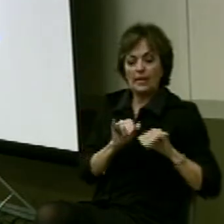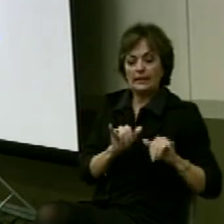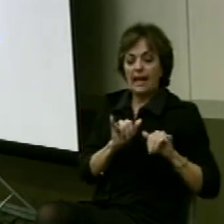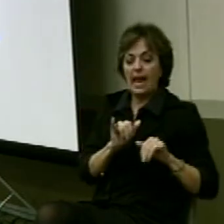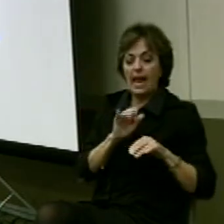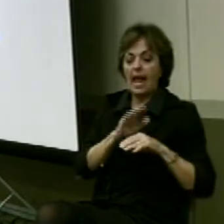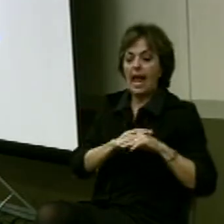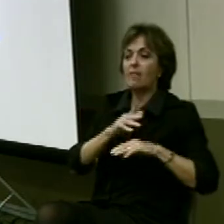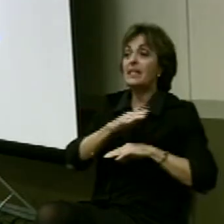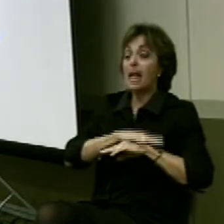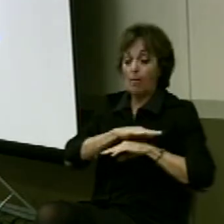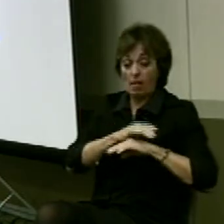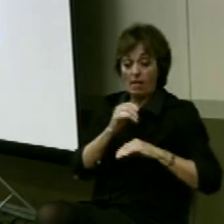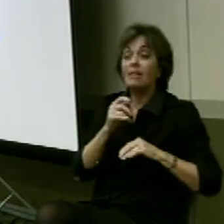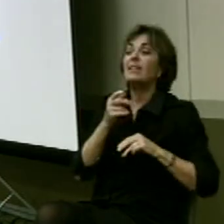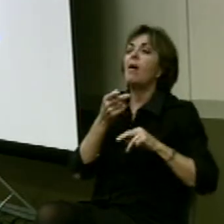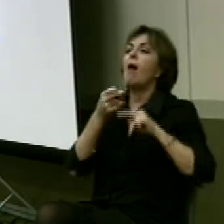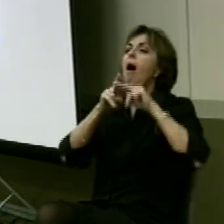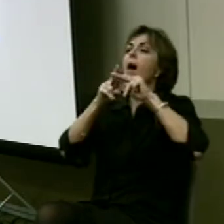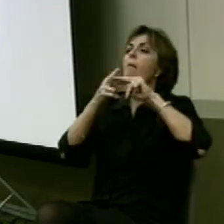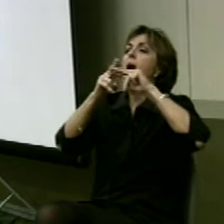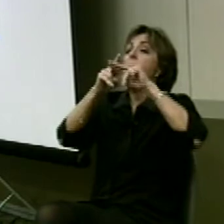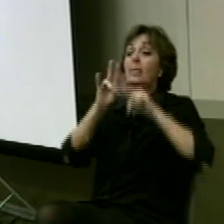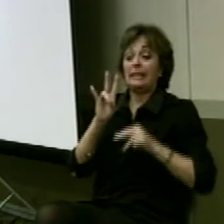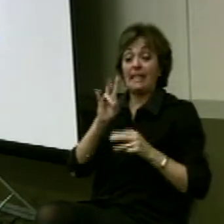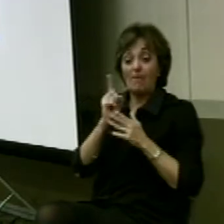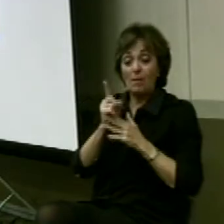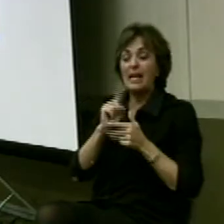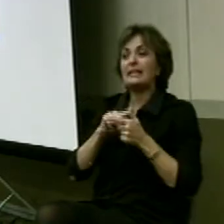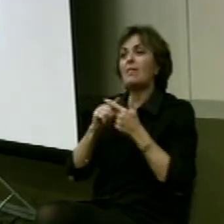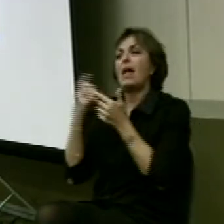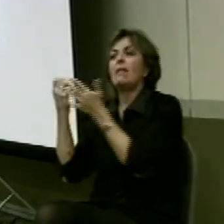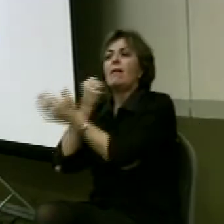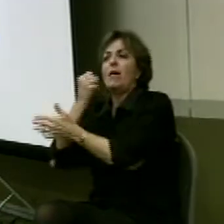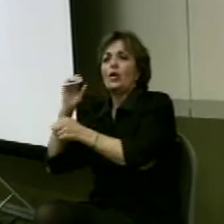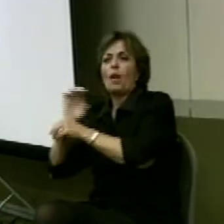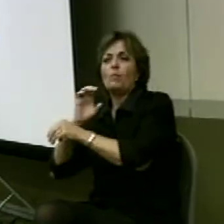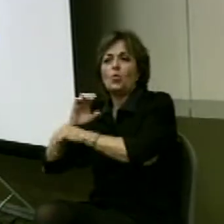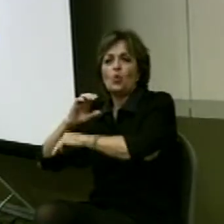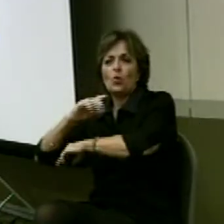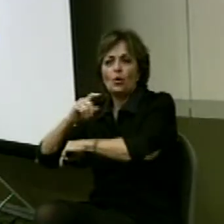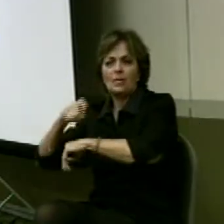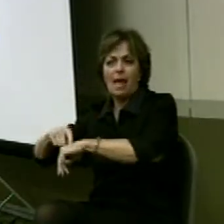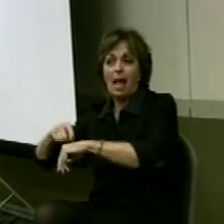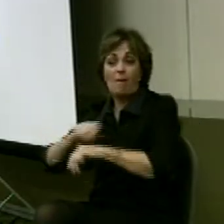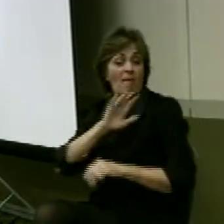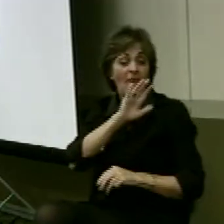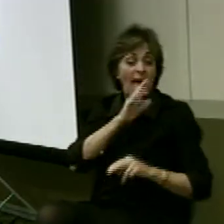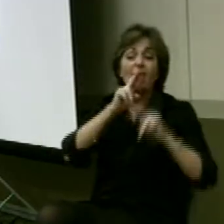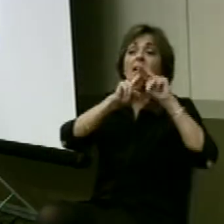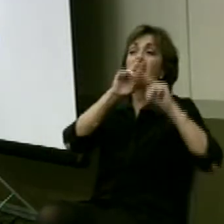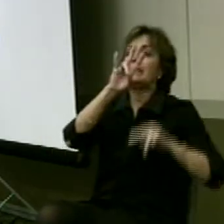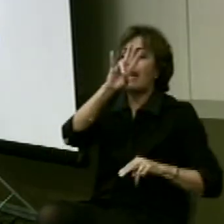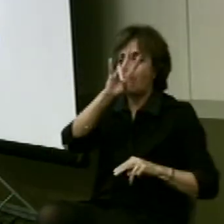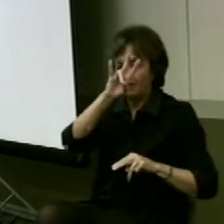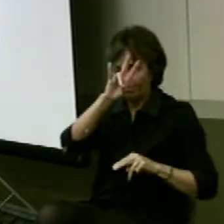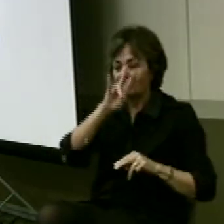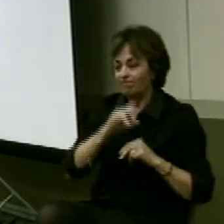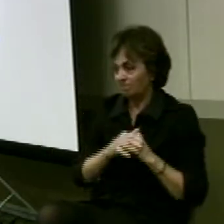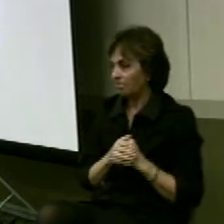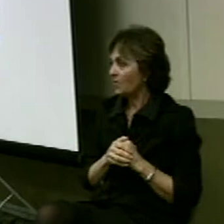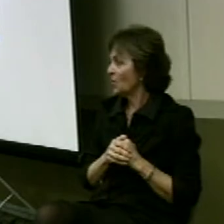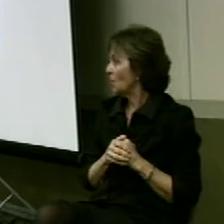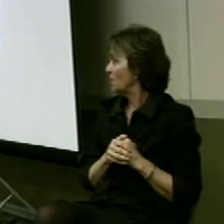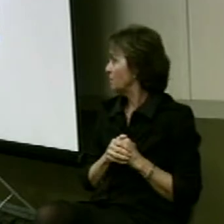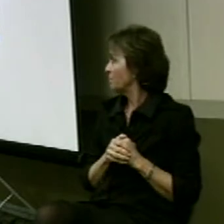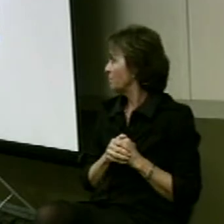spend at the table. So for every 7 minutes, he earned computer time. Okay? And I'm going to let Jen take over here.